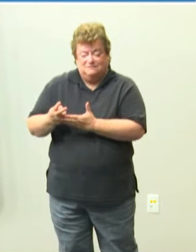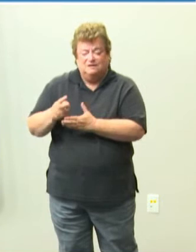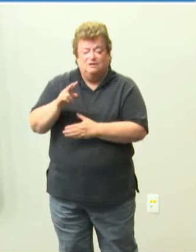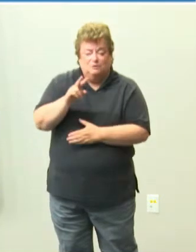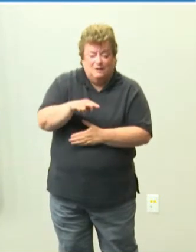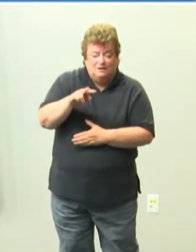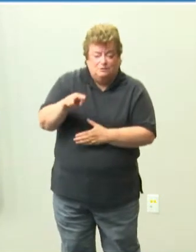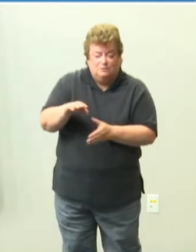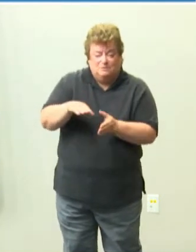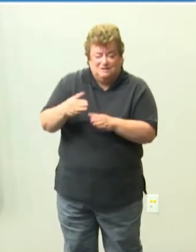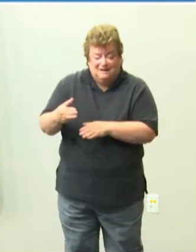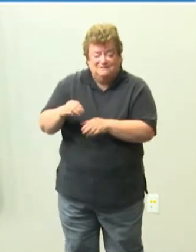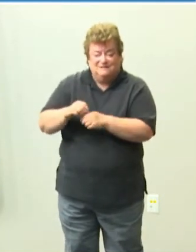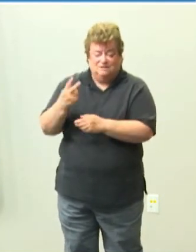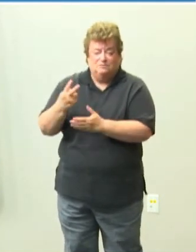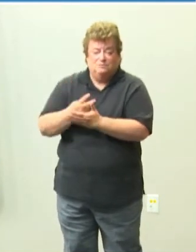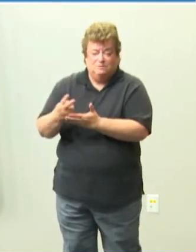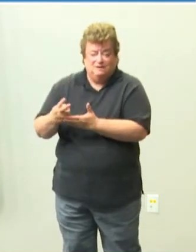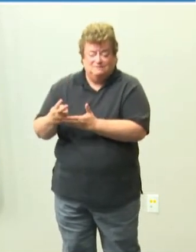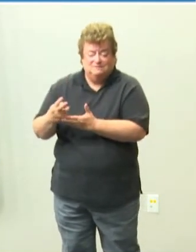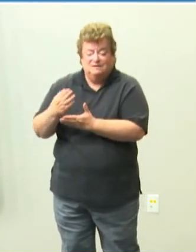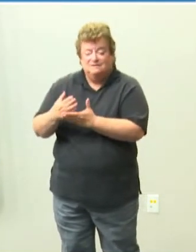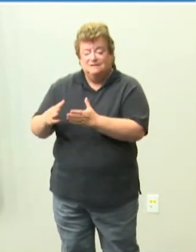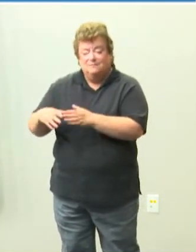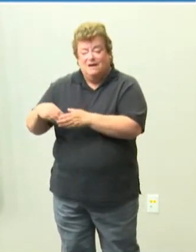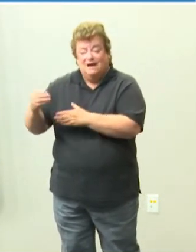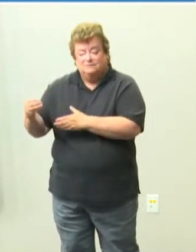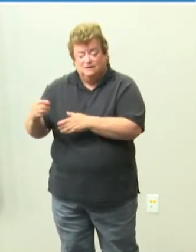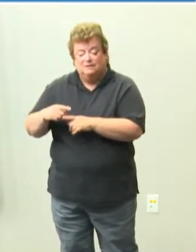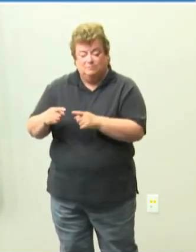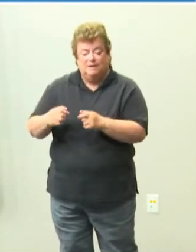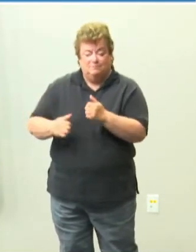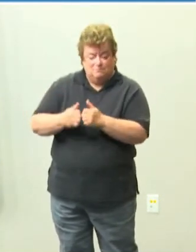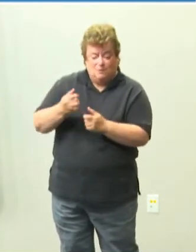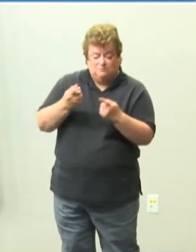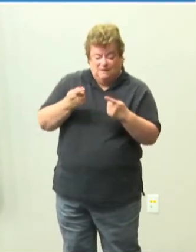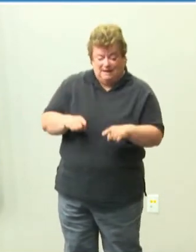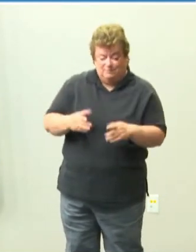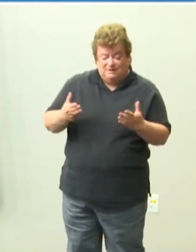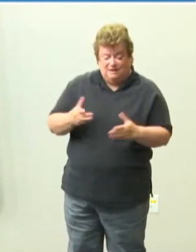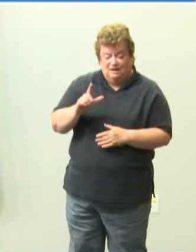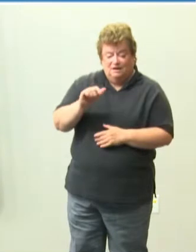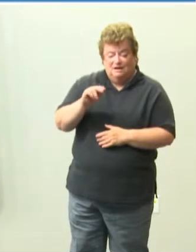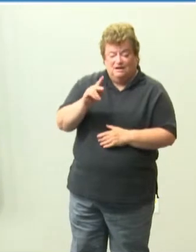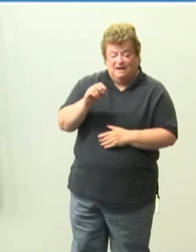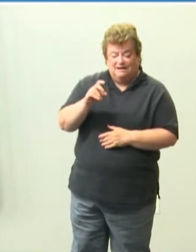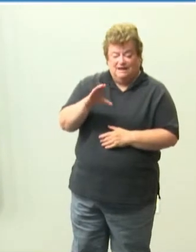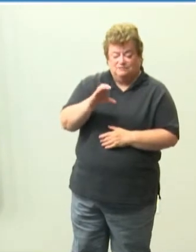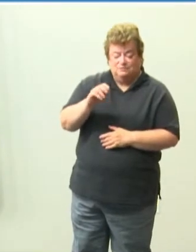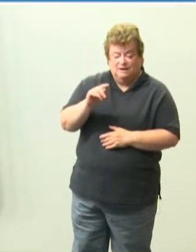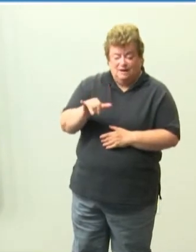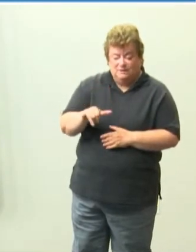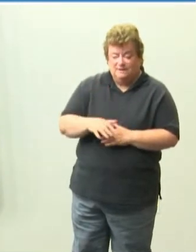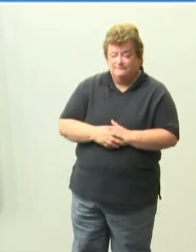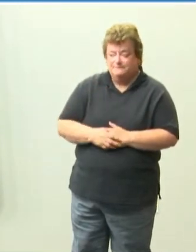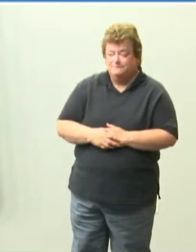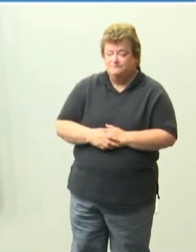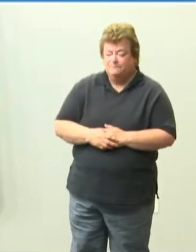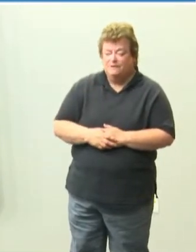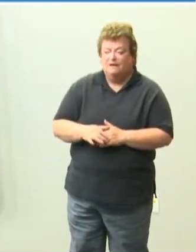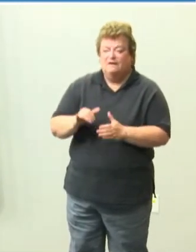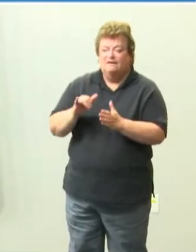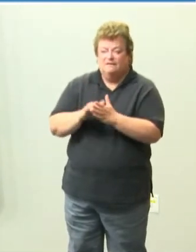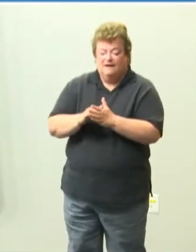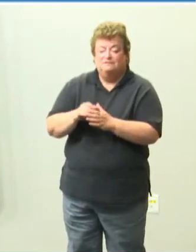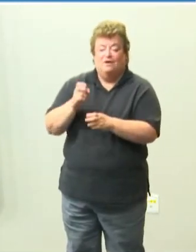22 deaths in 2 weeks, some of those from outside, but most of those in Lancaster County, some from outside Lancaster County. That's